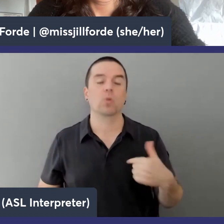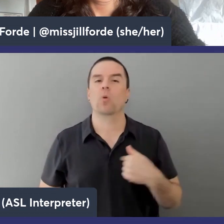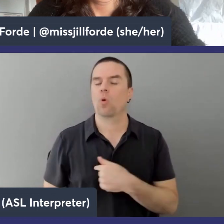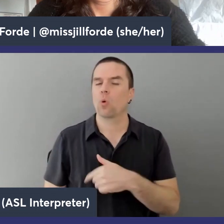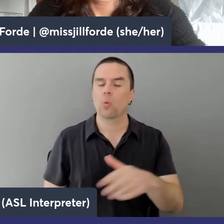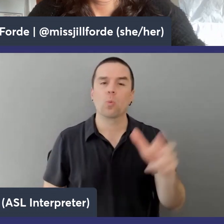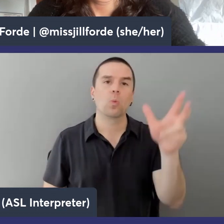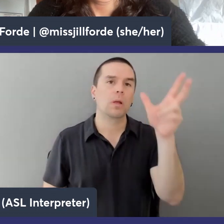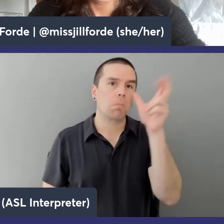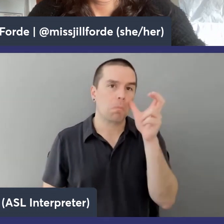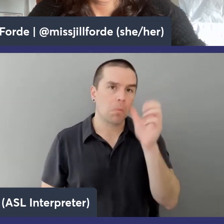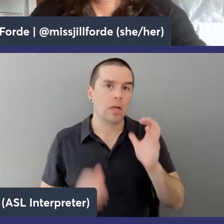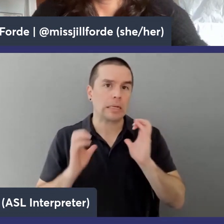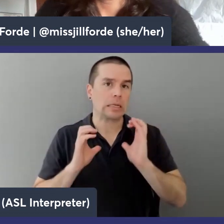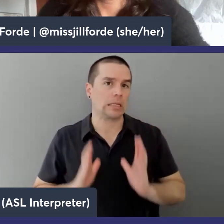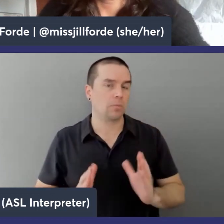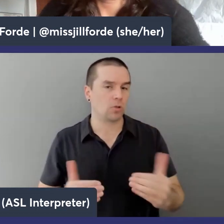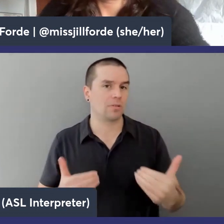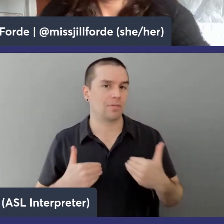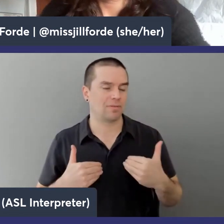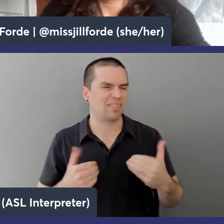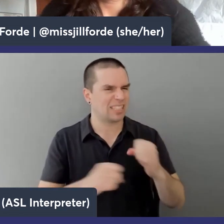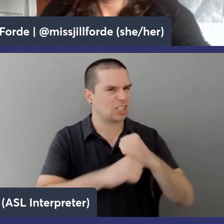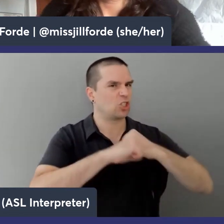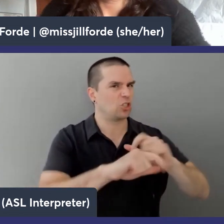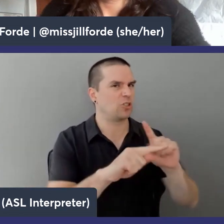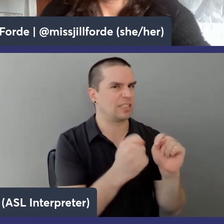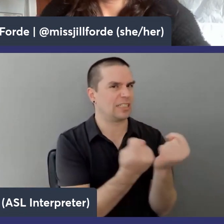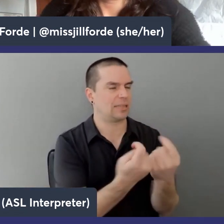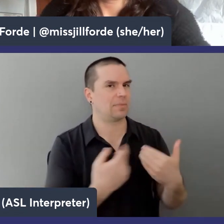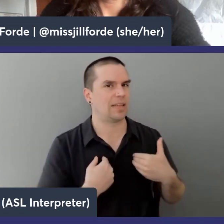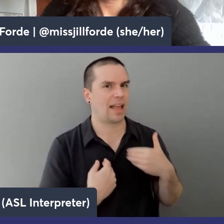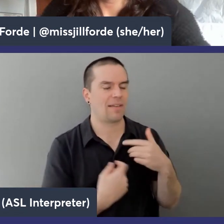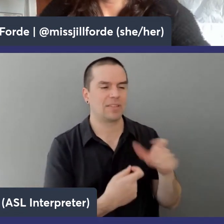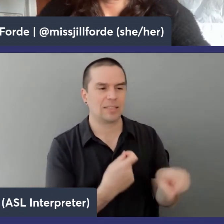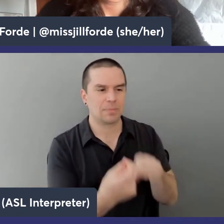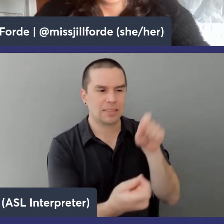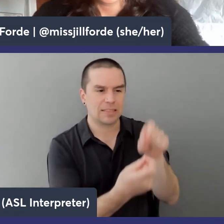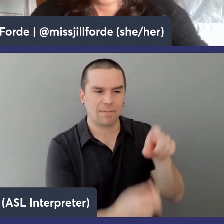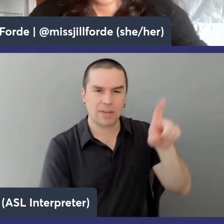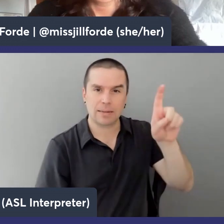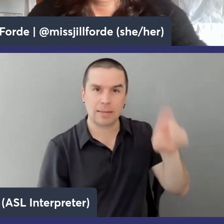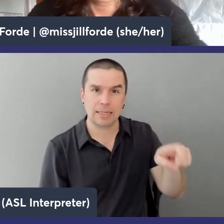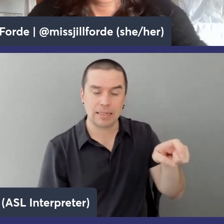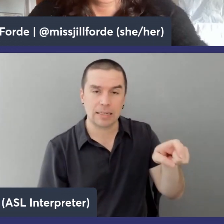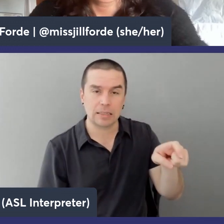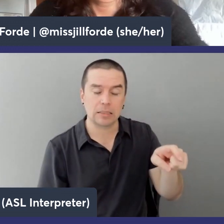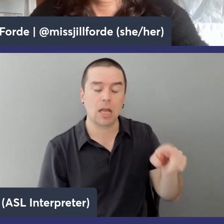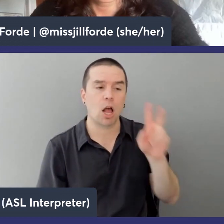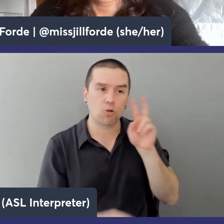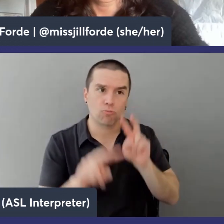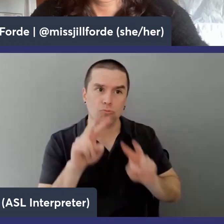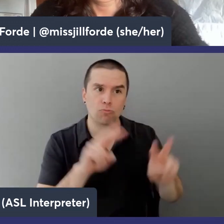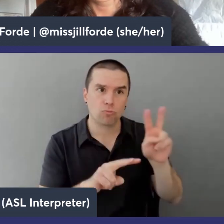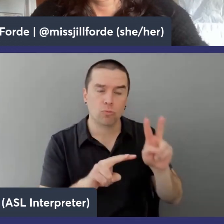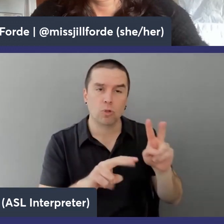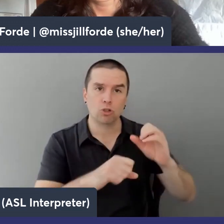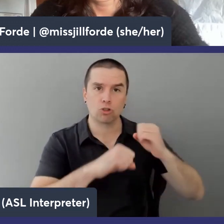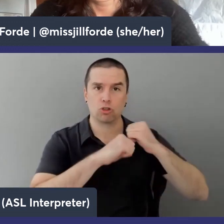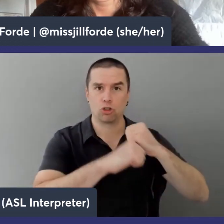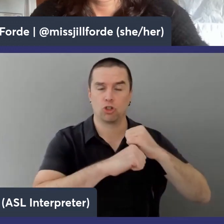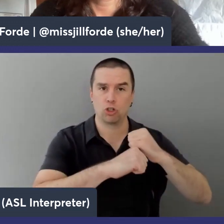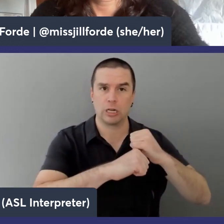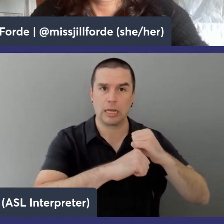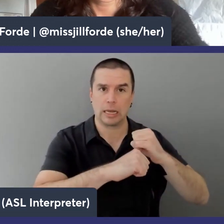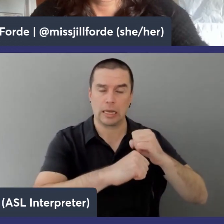security teams have a very specific need. And if you look at the security persona and what they are dealing with, they